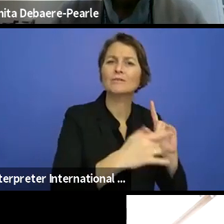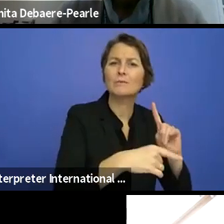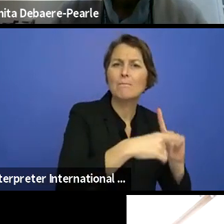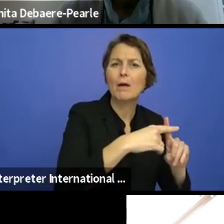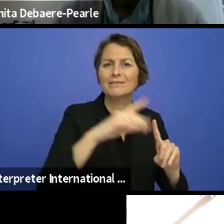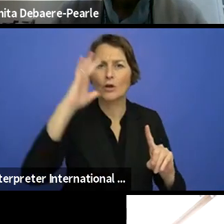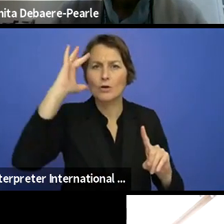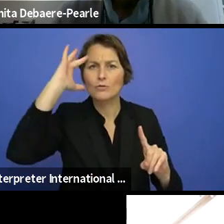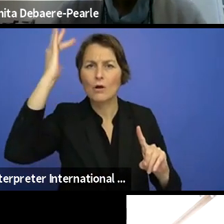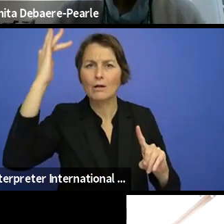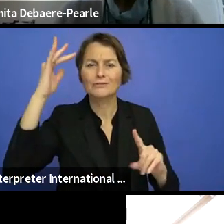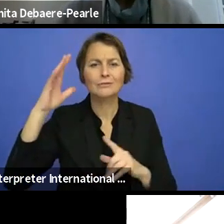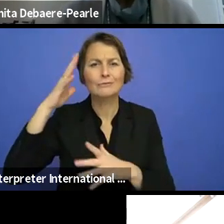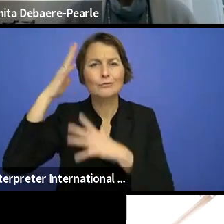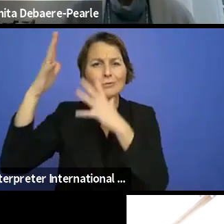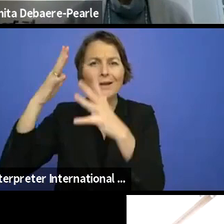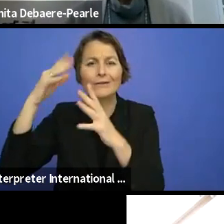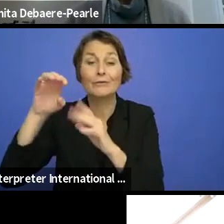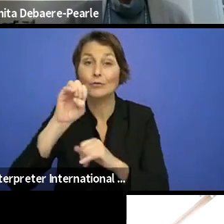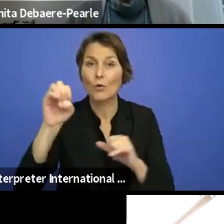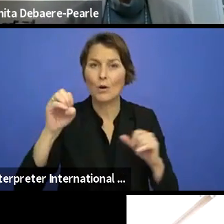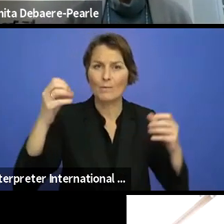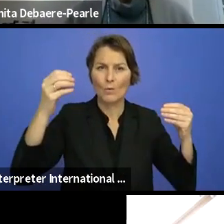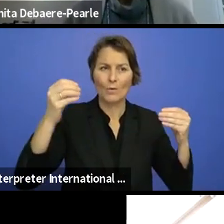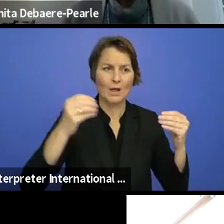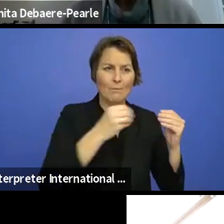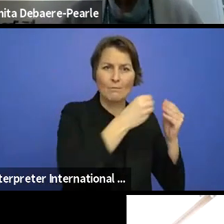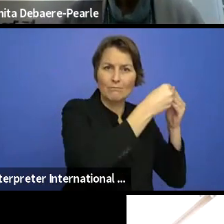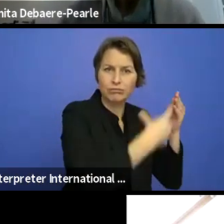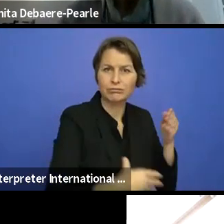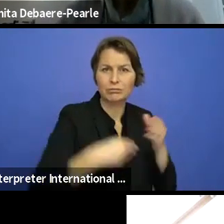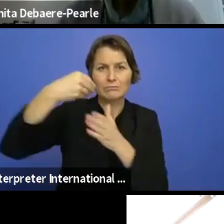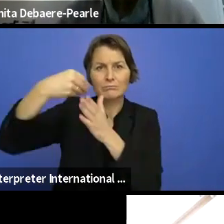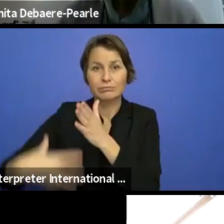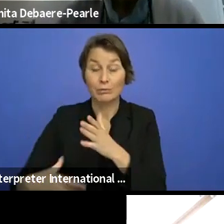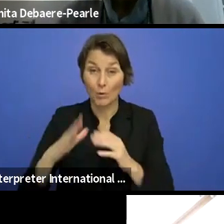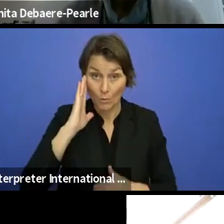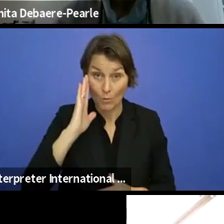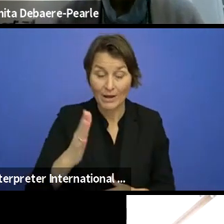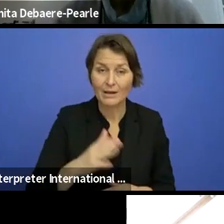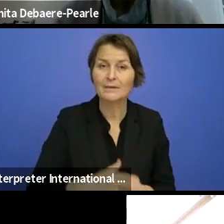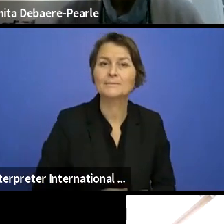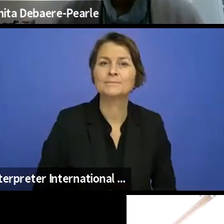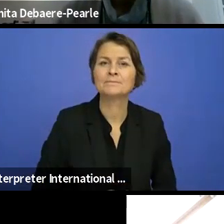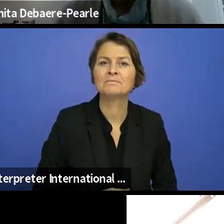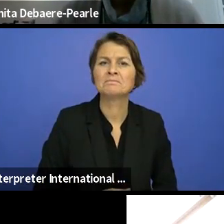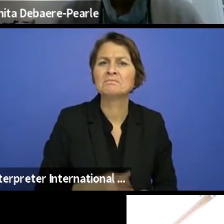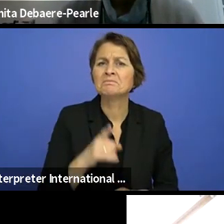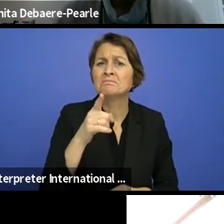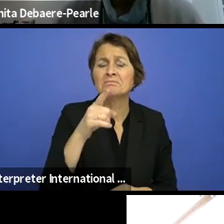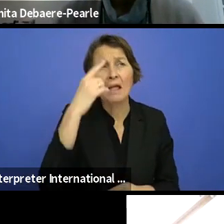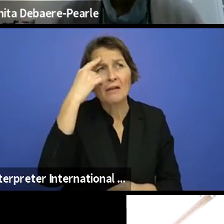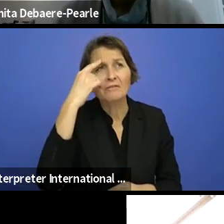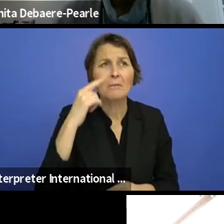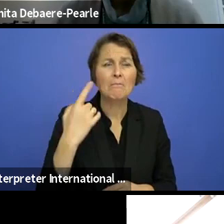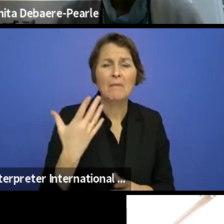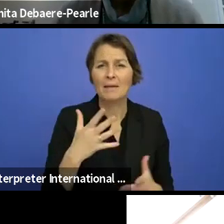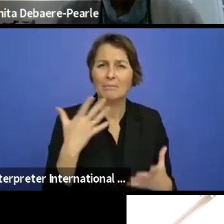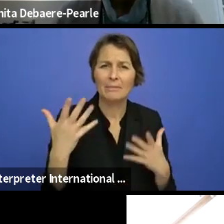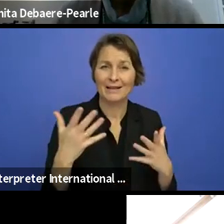areas in the culture policies of the EU? And is there a way to bypass and expedite